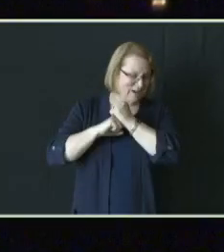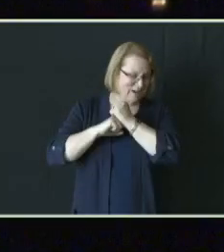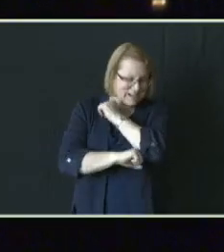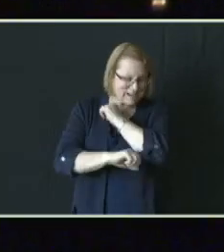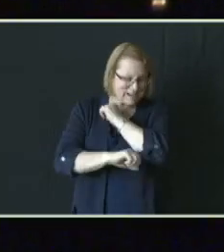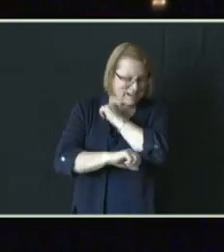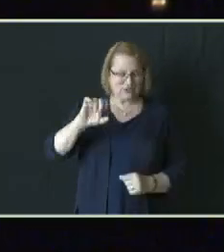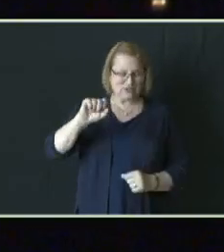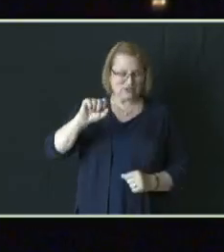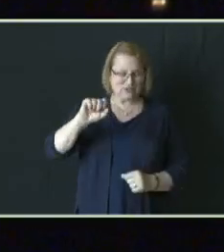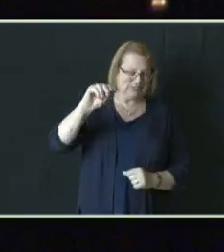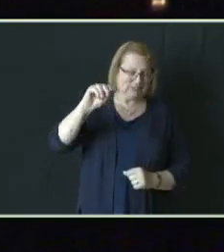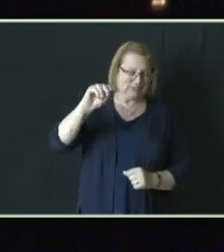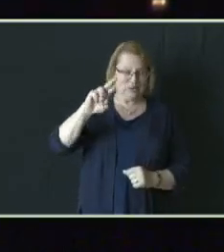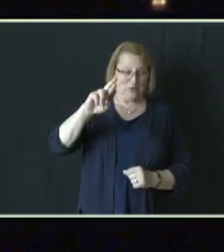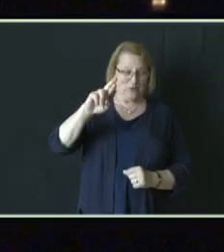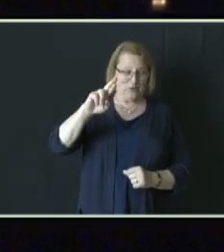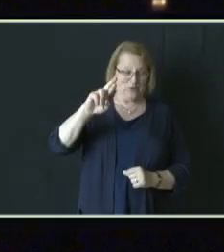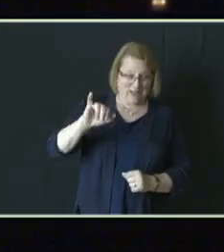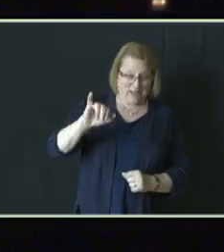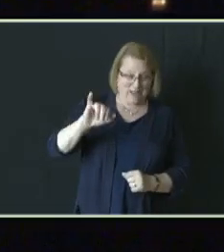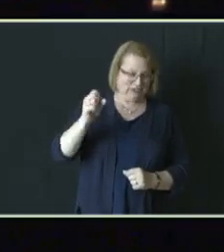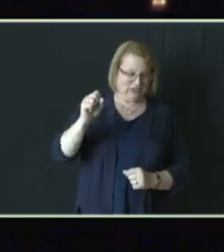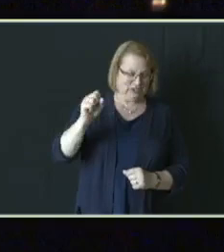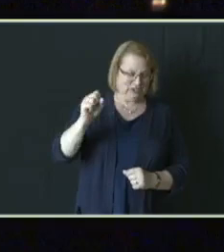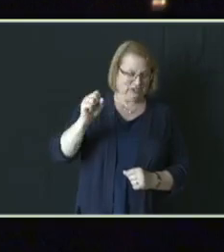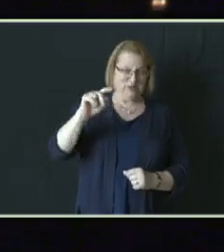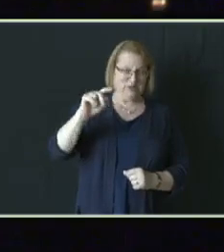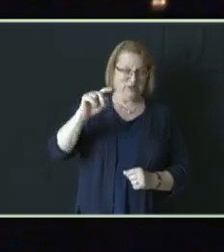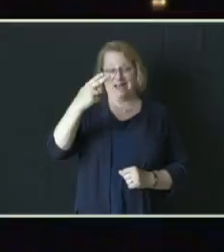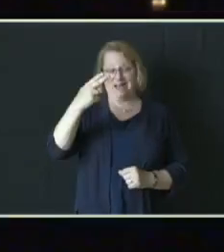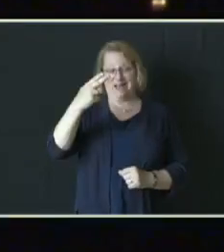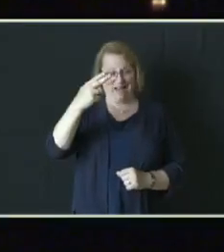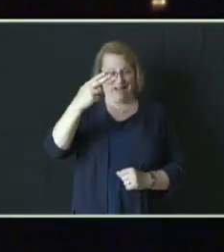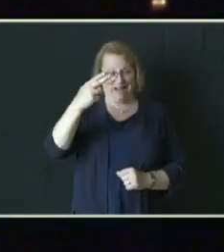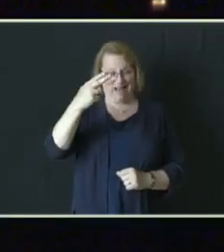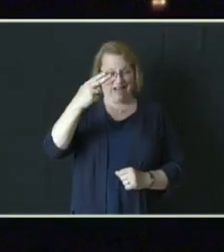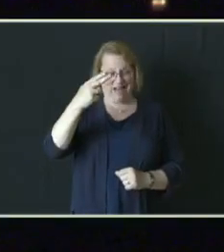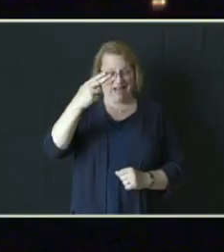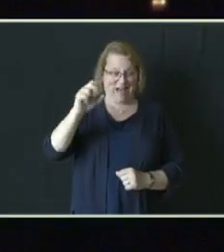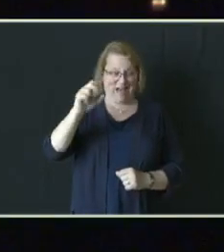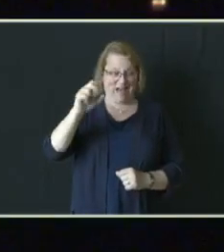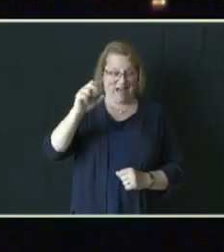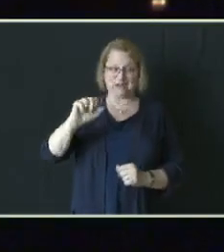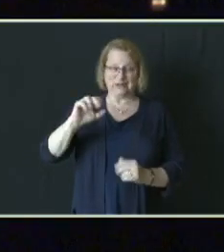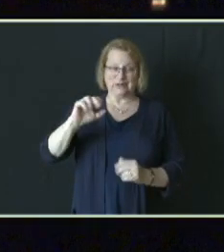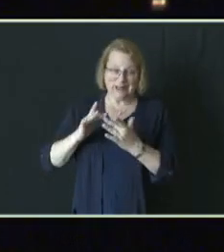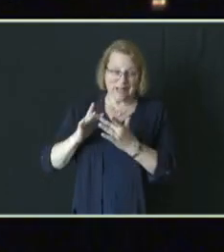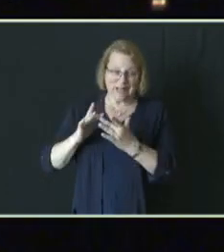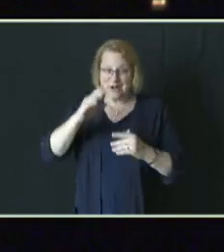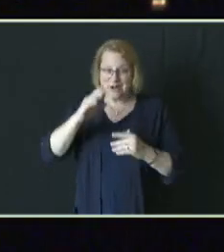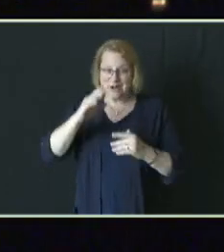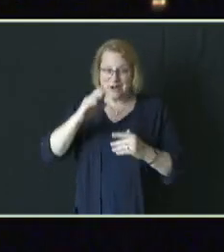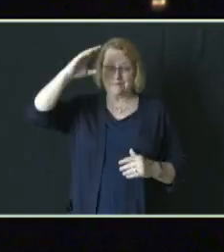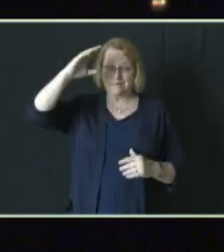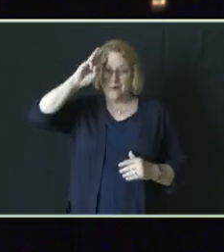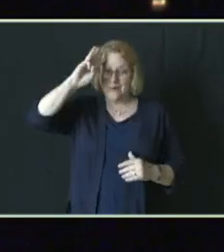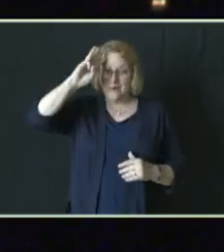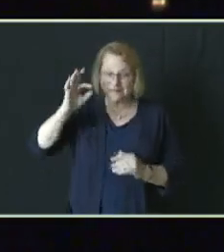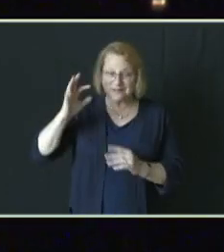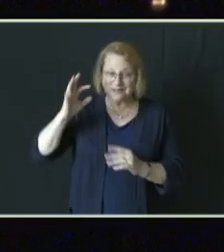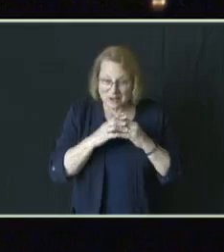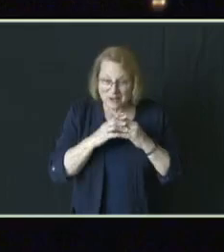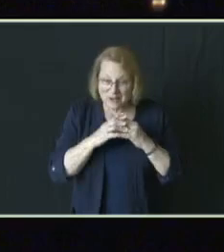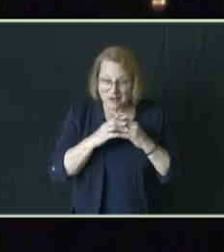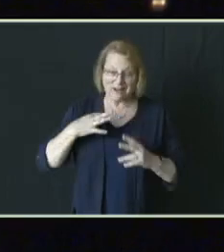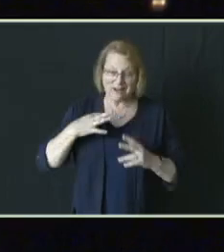Inter-Industry Commerce Standards Association, and of course, to Mercy College. Through your accomplishments, your leadership, and your